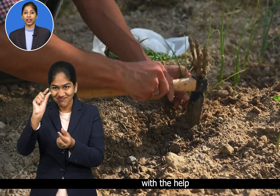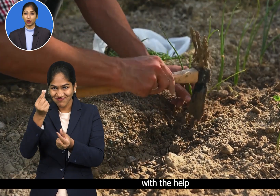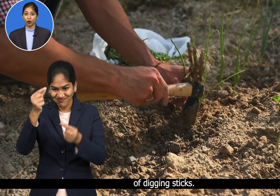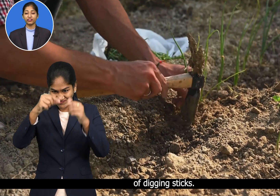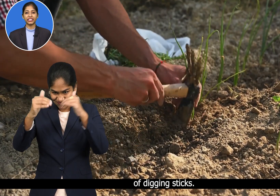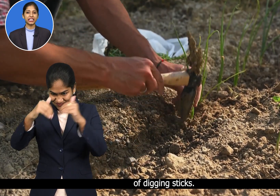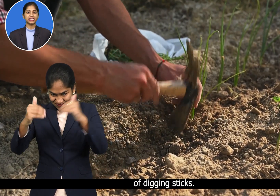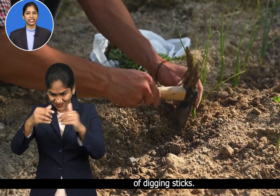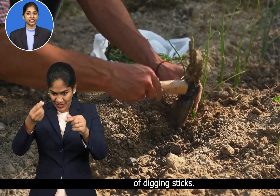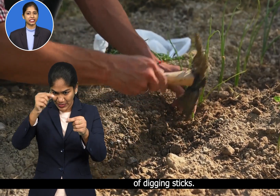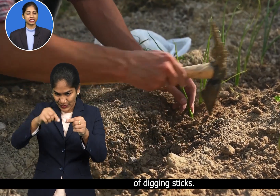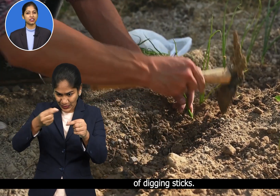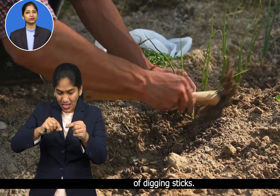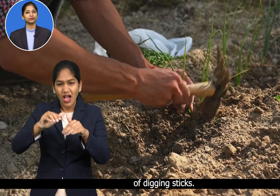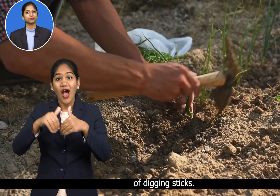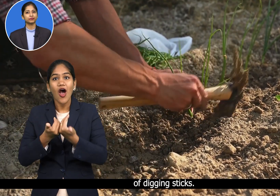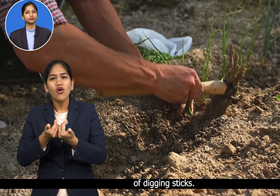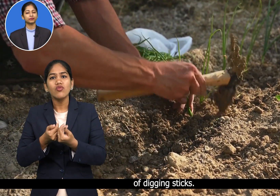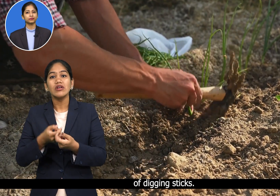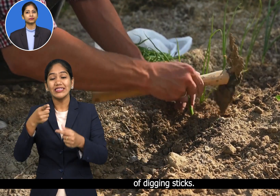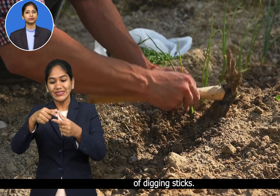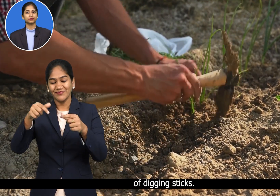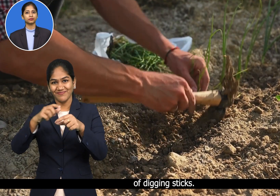with the help of digging sticks.